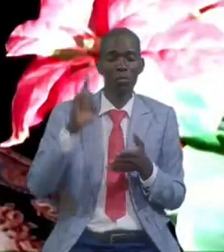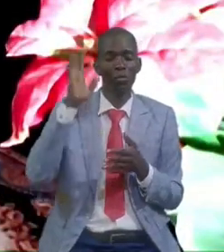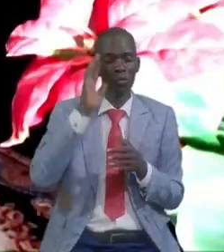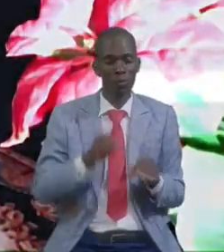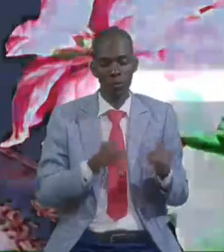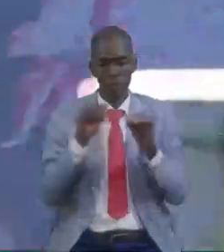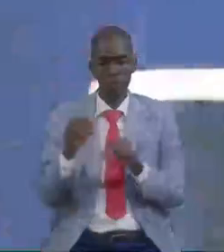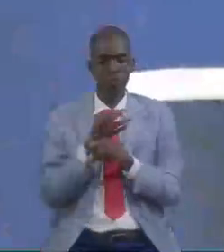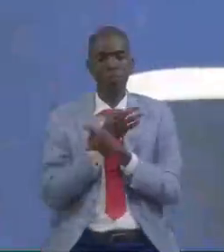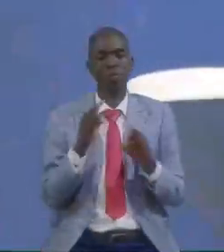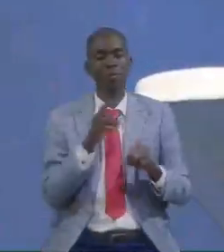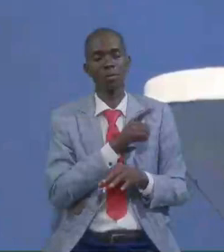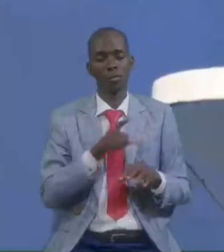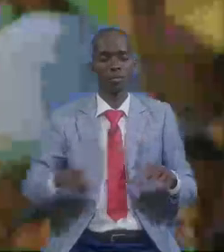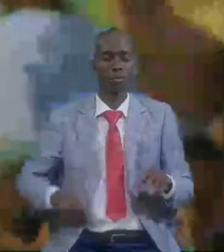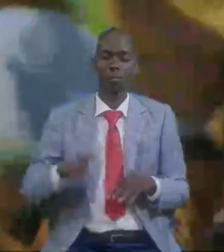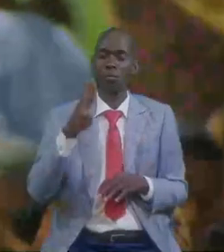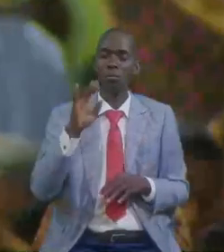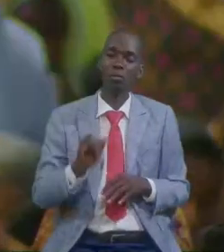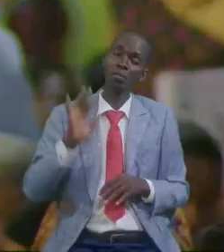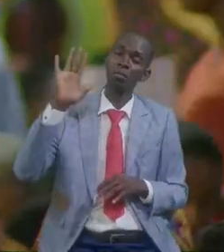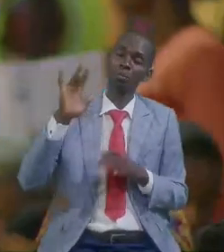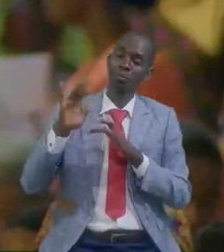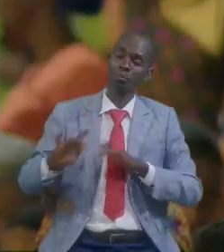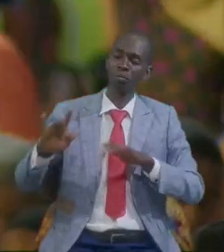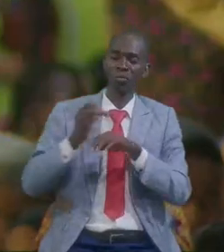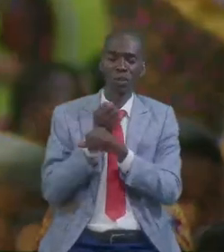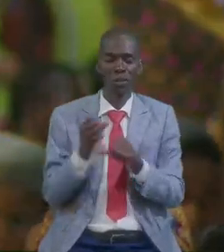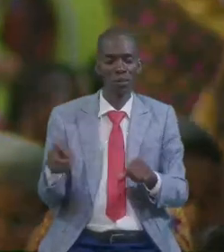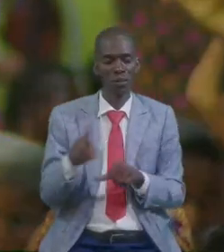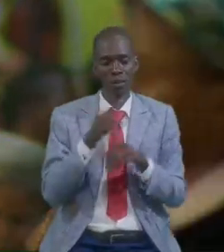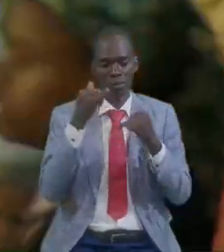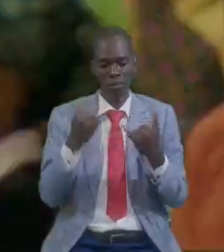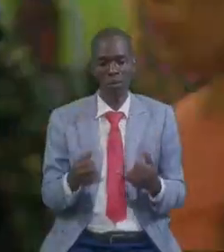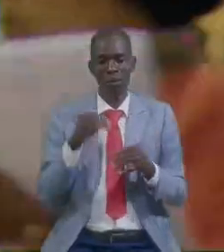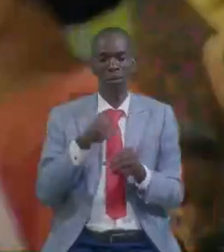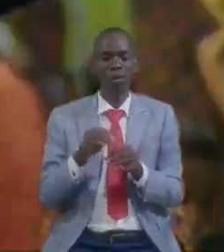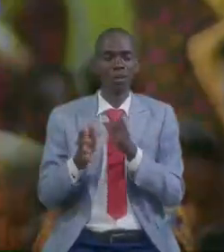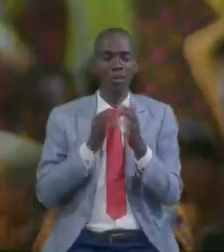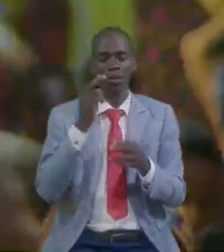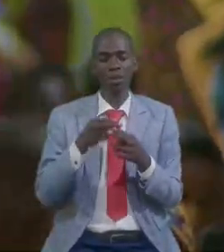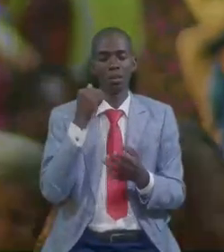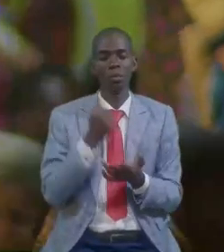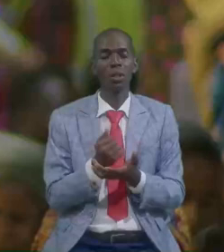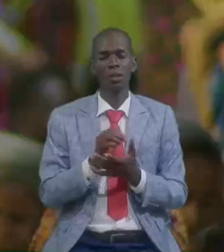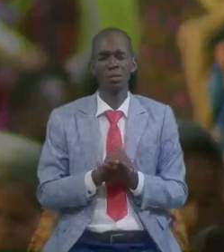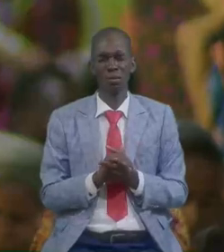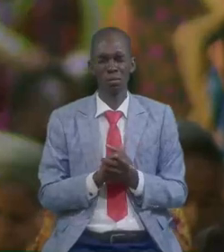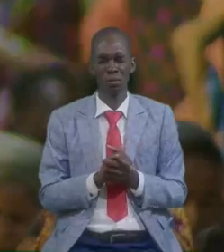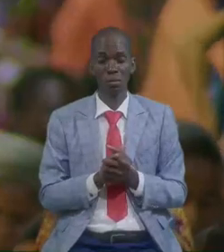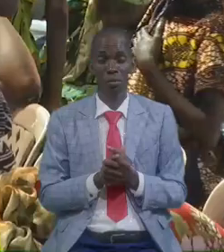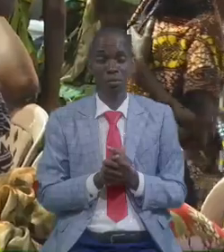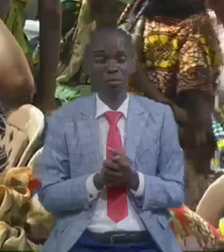tu Lord, by Seigneur, your mercy, par ta save them now in Jesus' au nom name, de Jésus Christ.